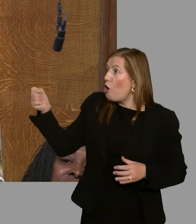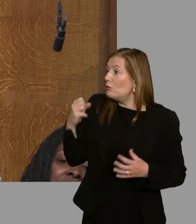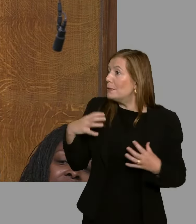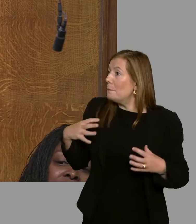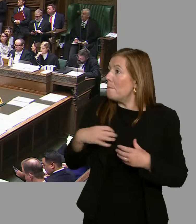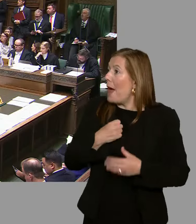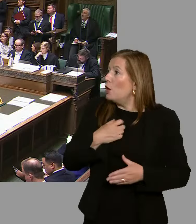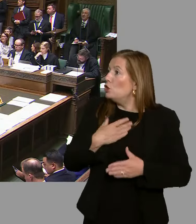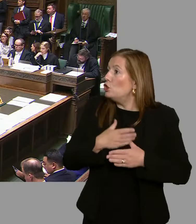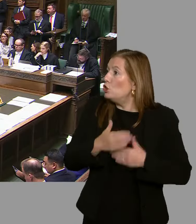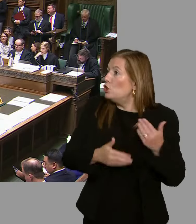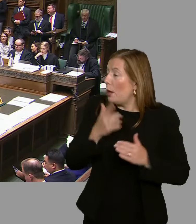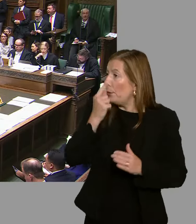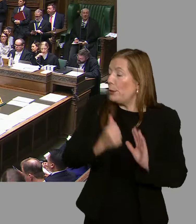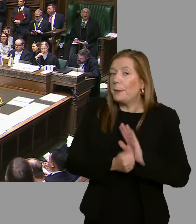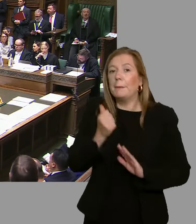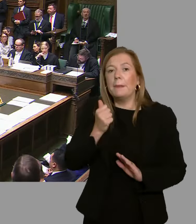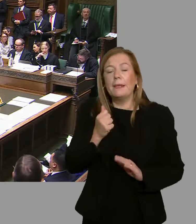renewable projects?